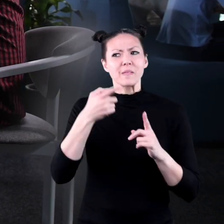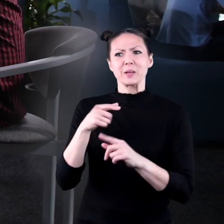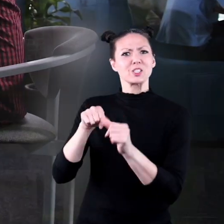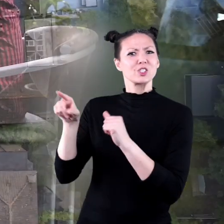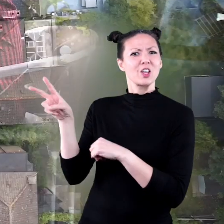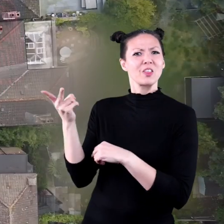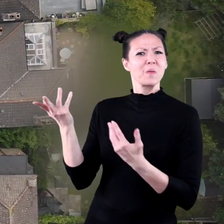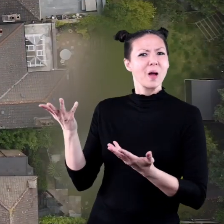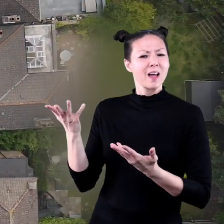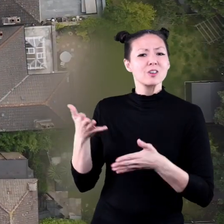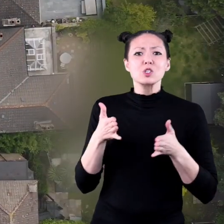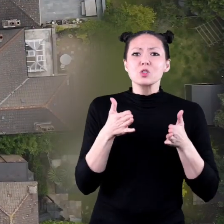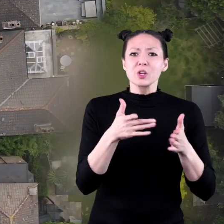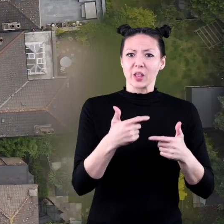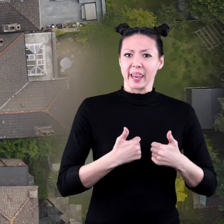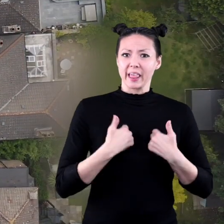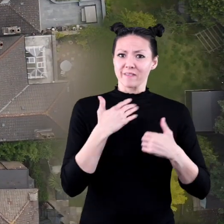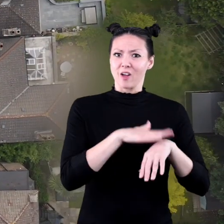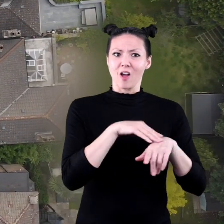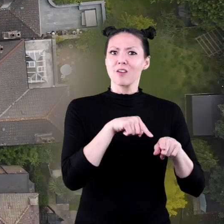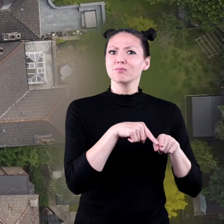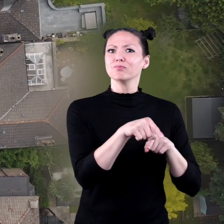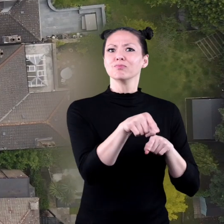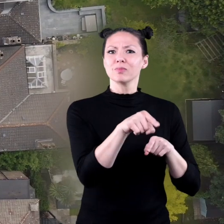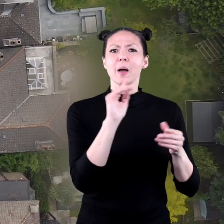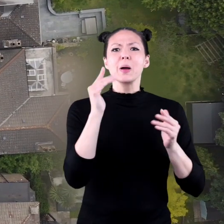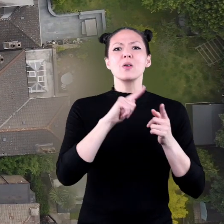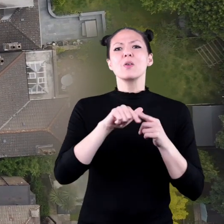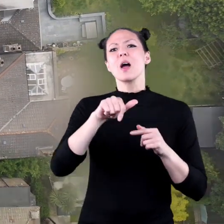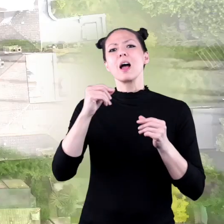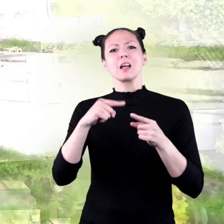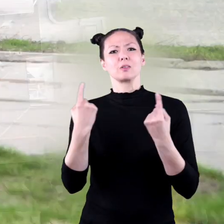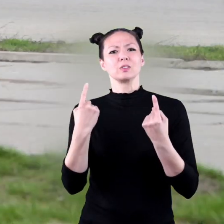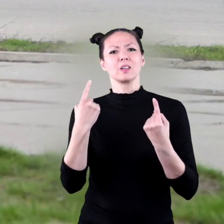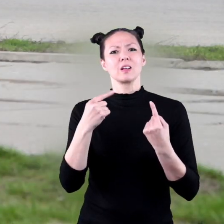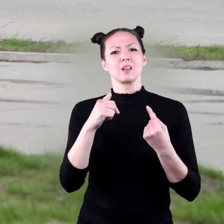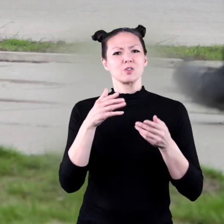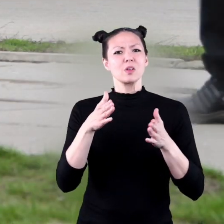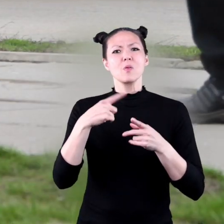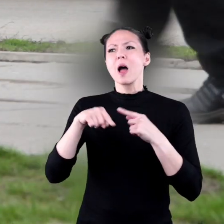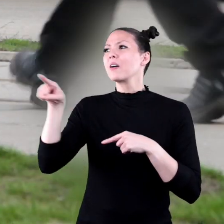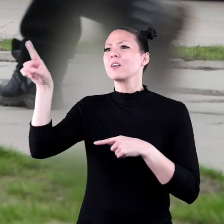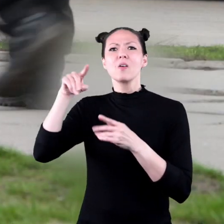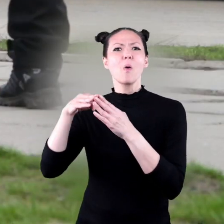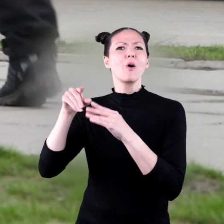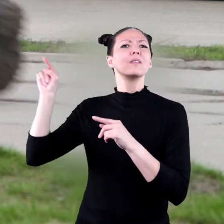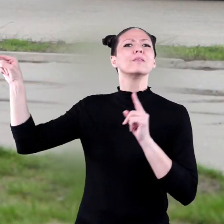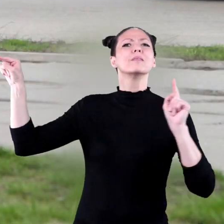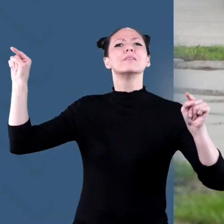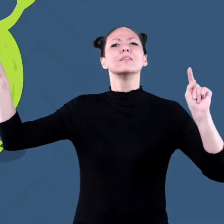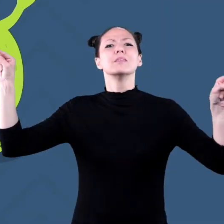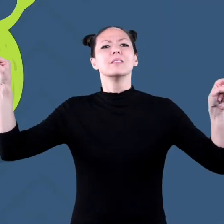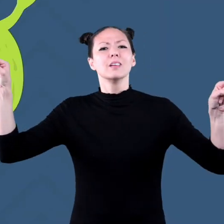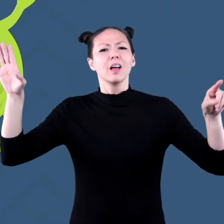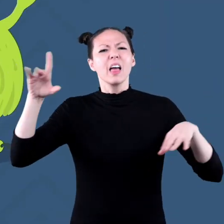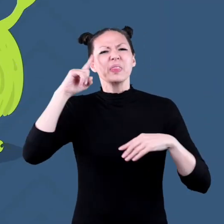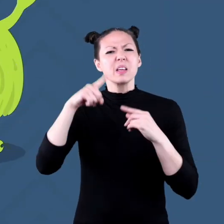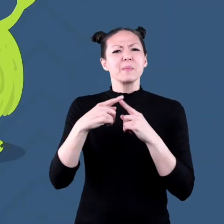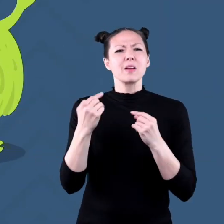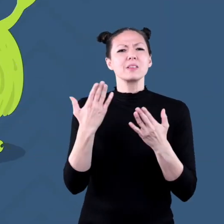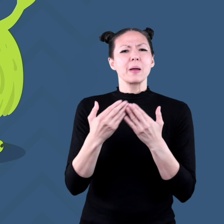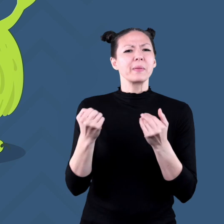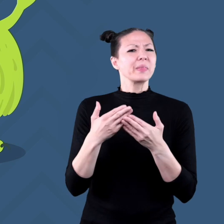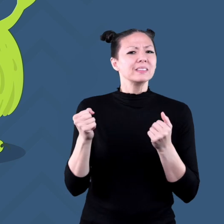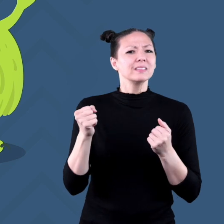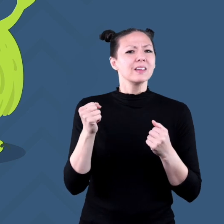other? Or the street that you live on compared and contrasted to the street around the corner? Think about some things that